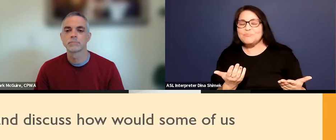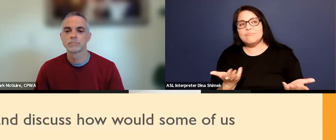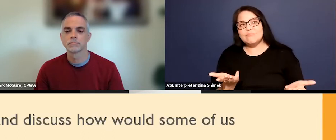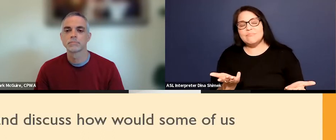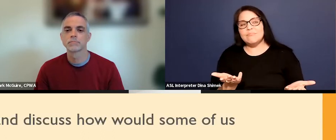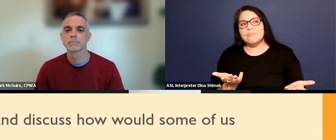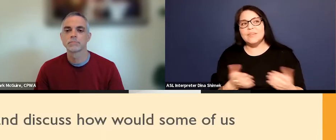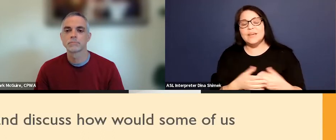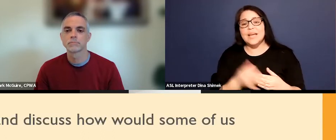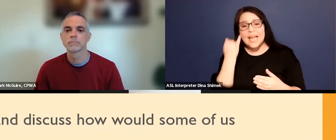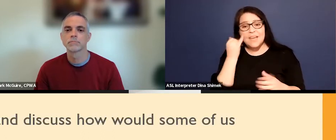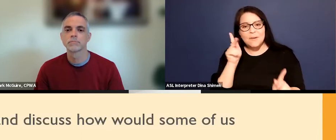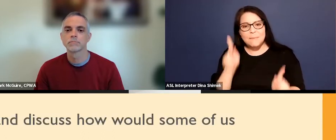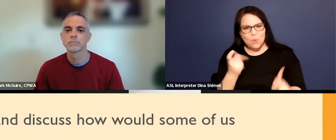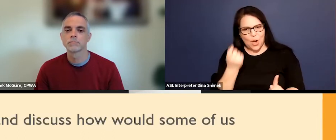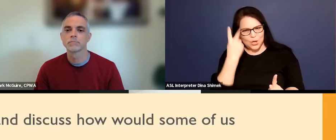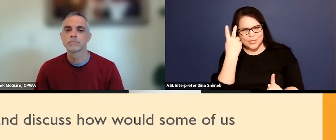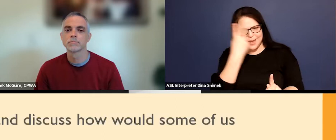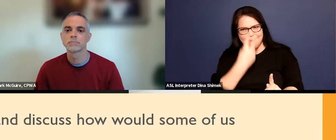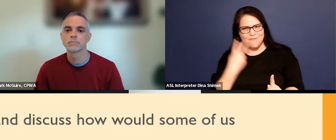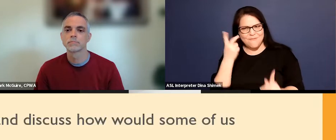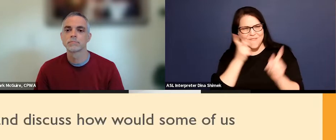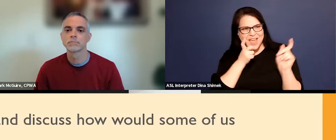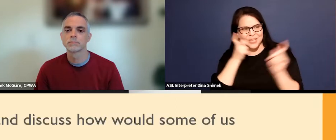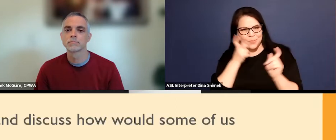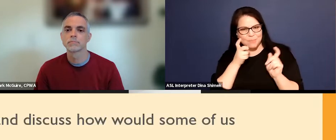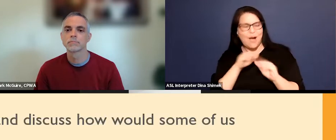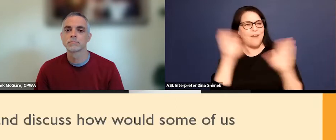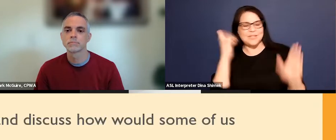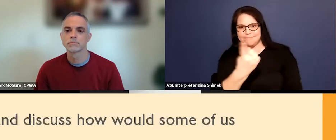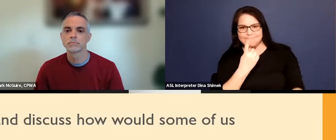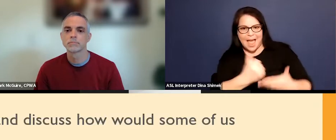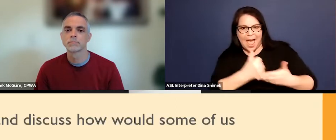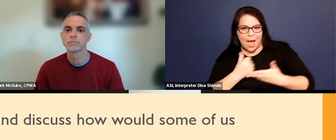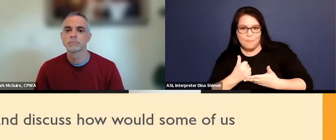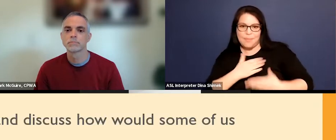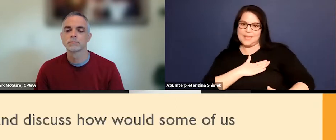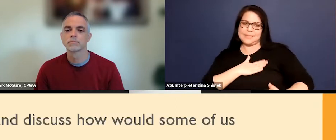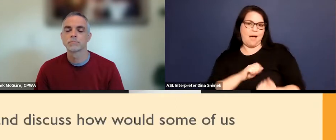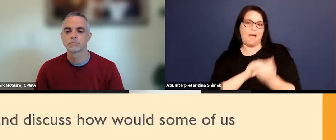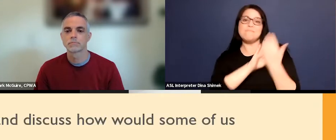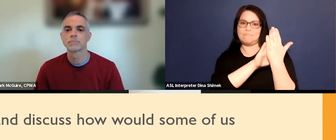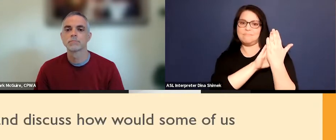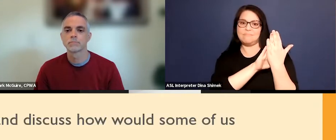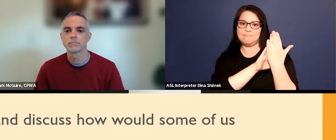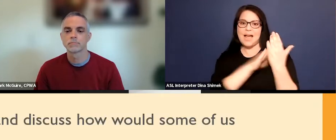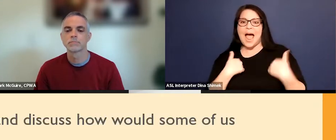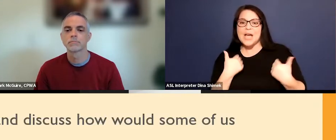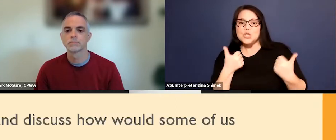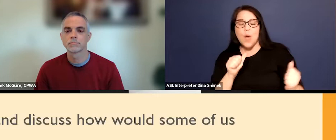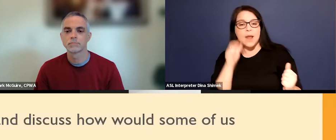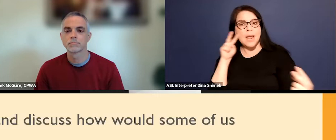if people understand, then obviously they help. But that's actually how I do it, is I try to make